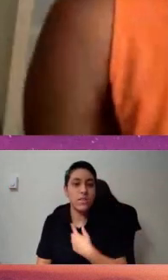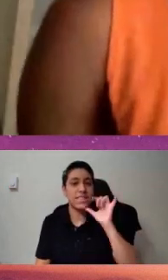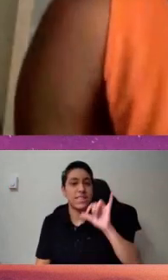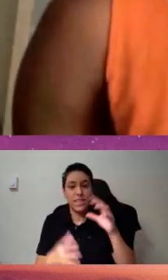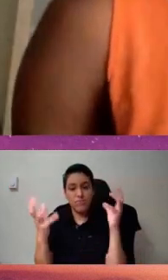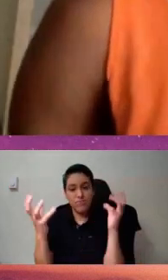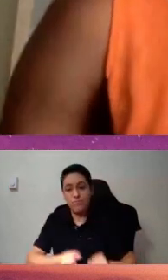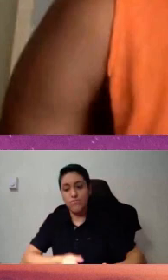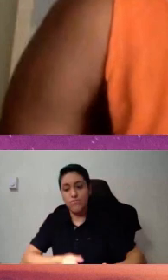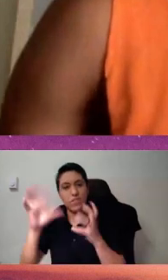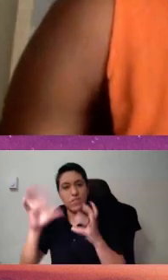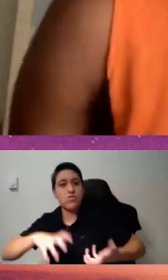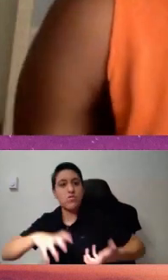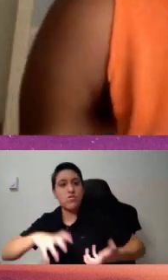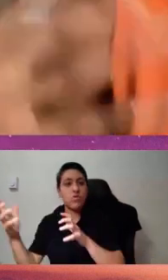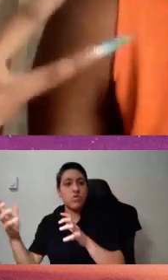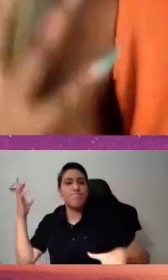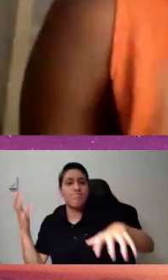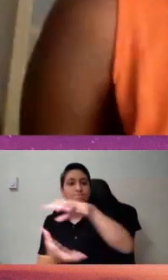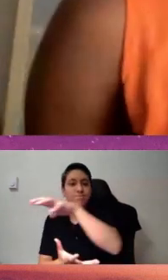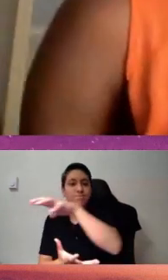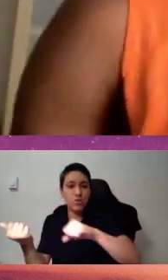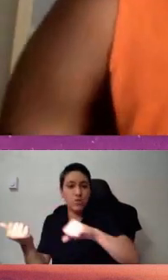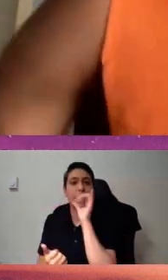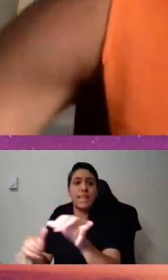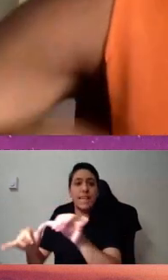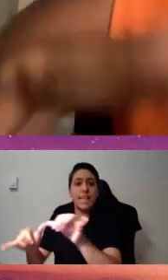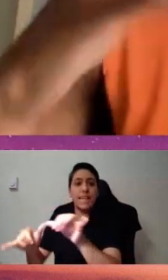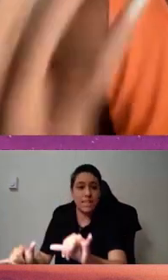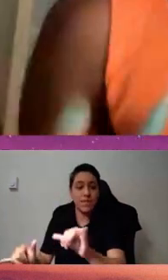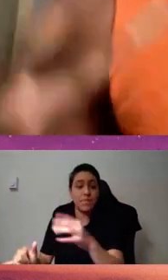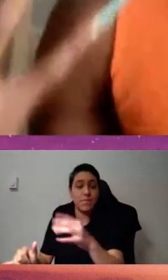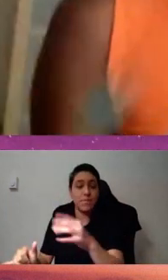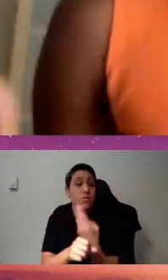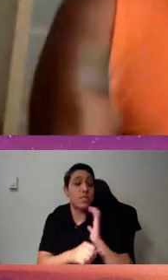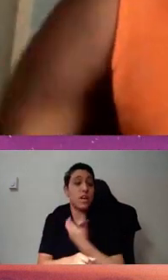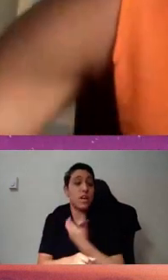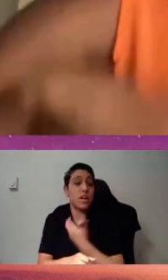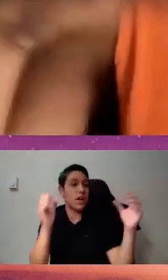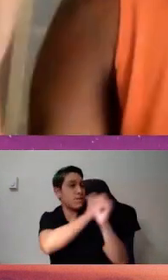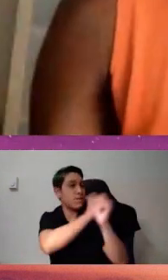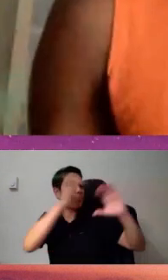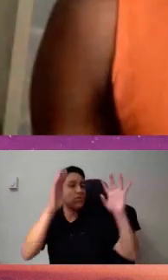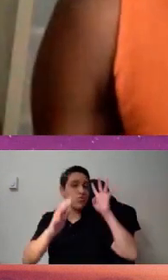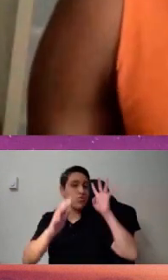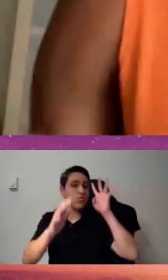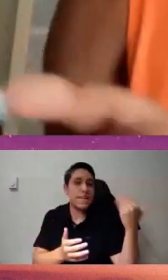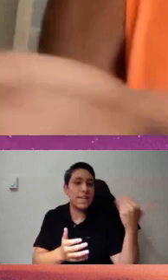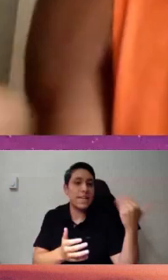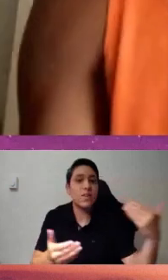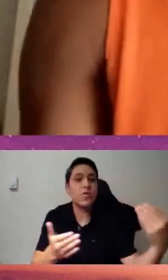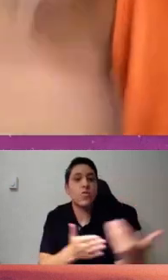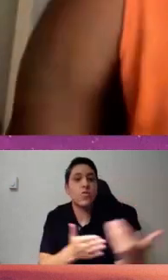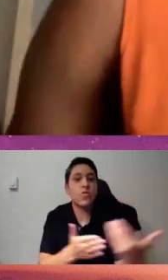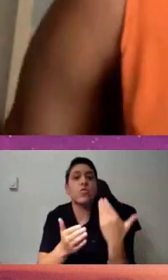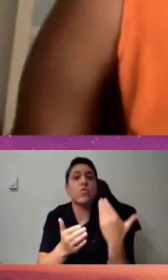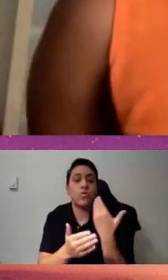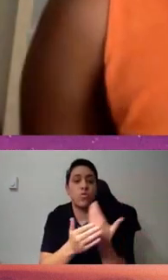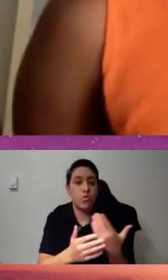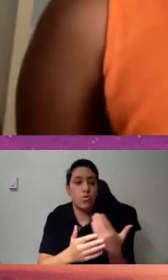broken system and really using our imagination to create again a whole new